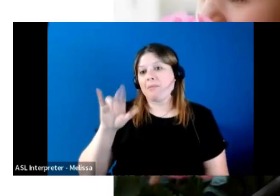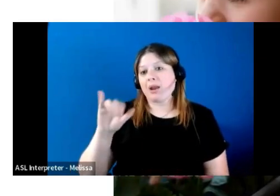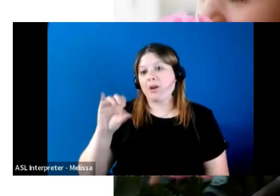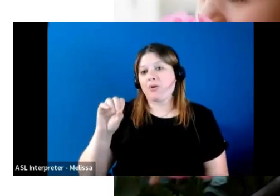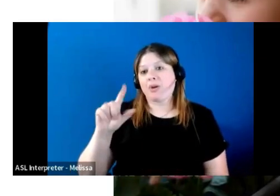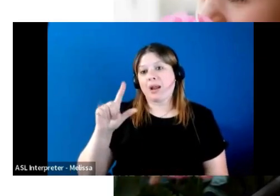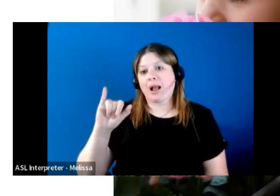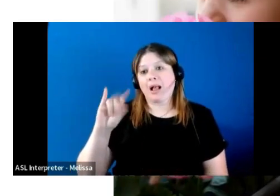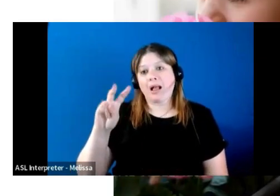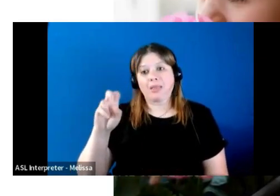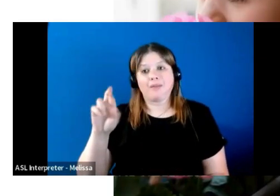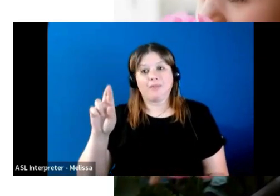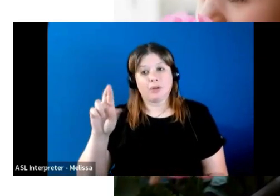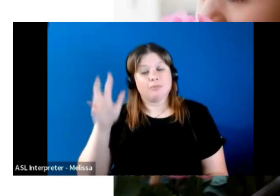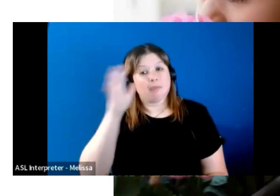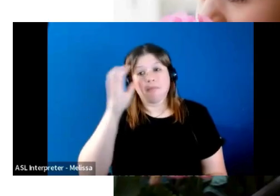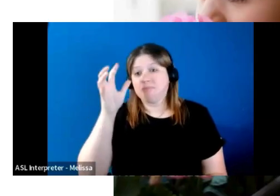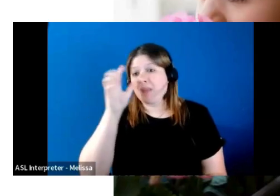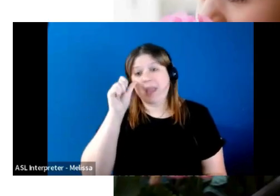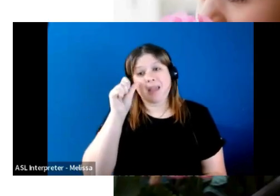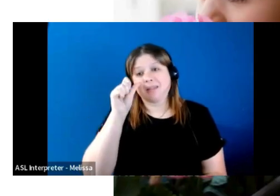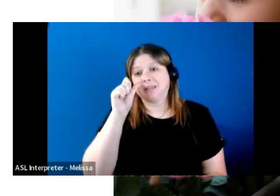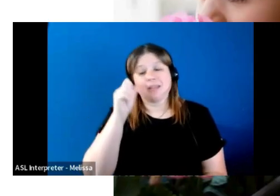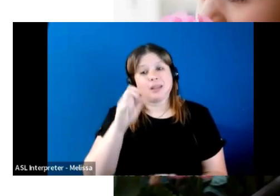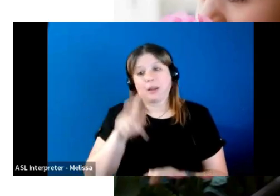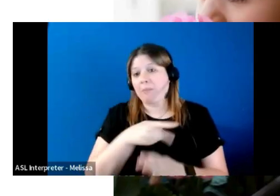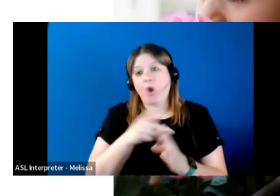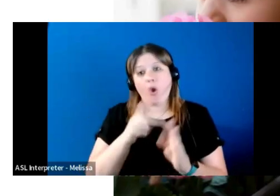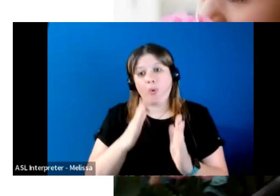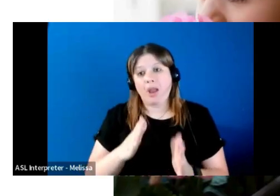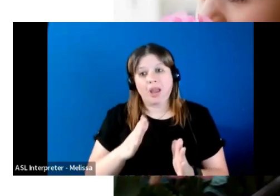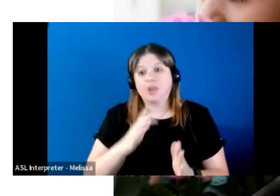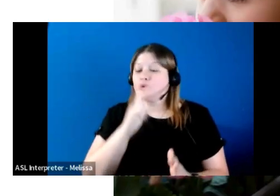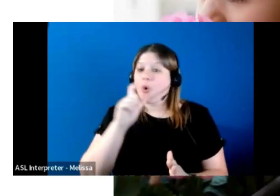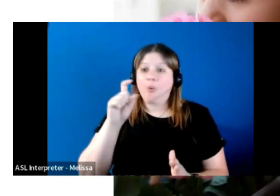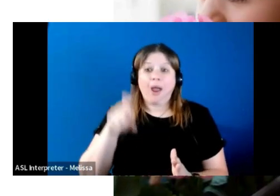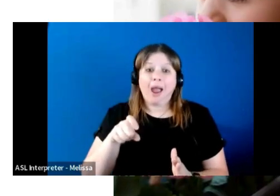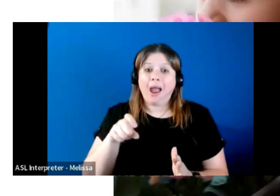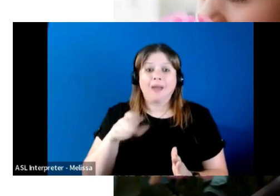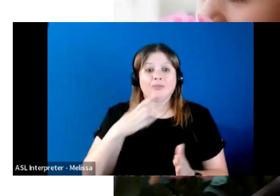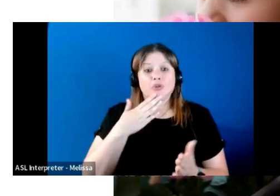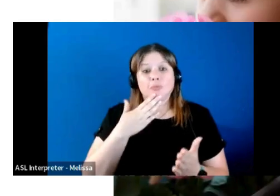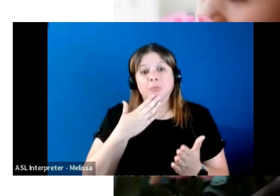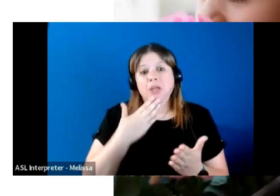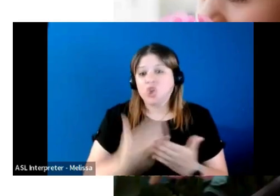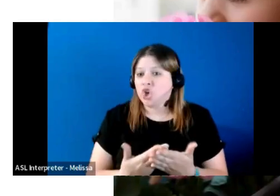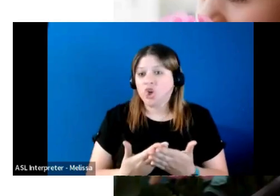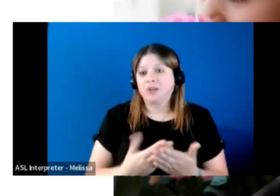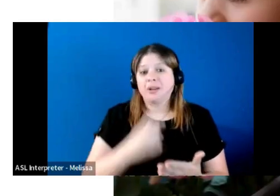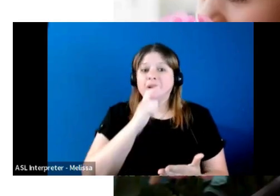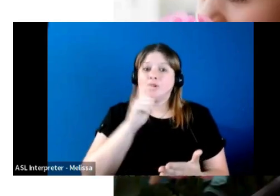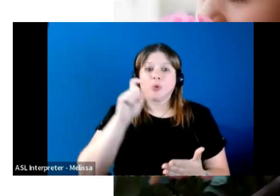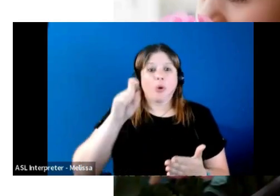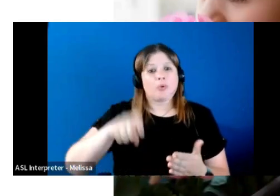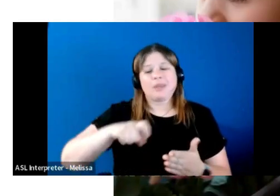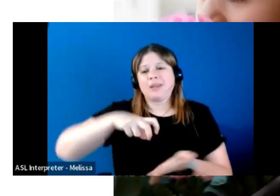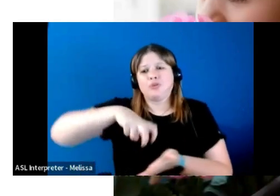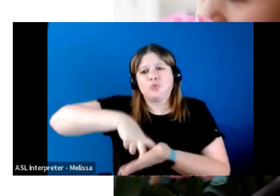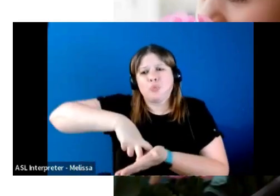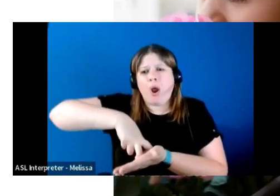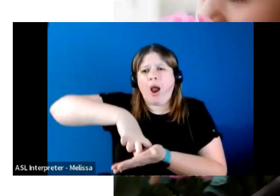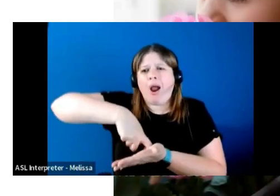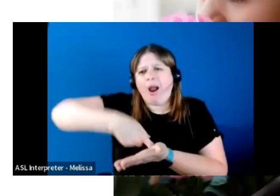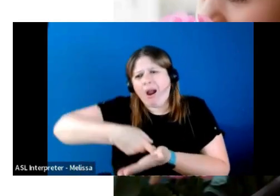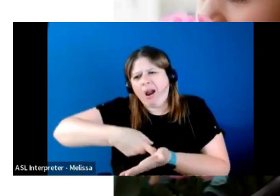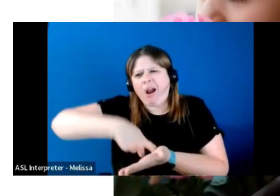an amazing poet. You do not have to be good. You do not have to walk on your knees for 100 miles through